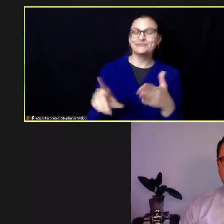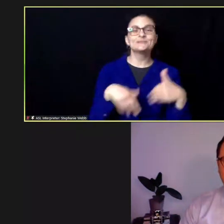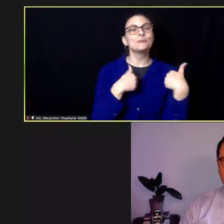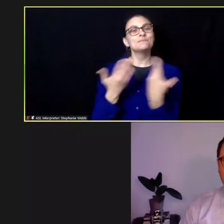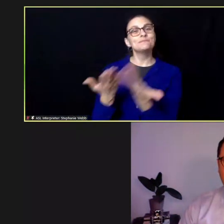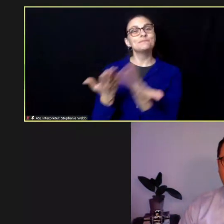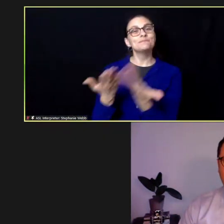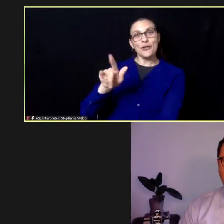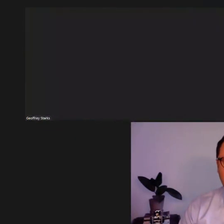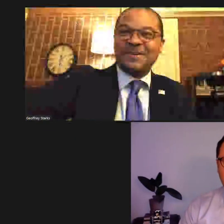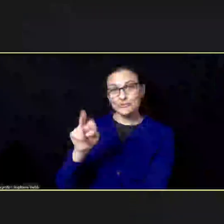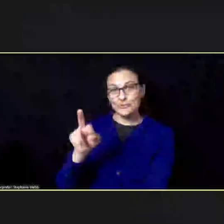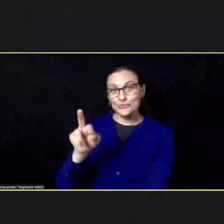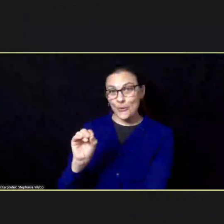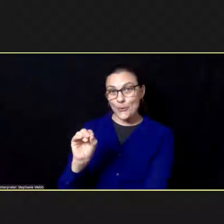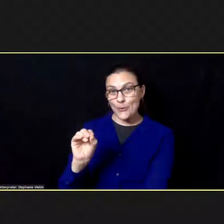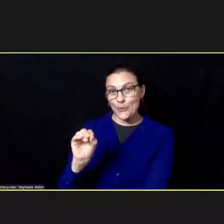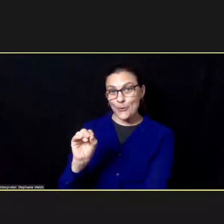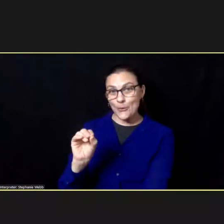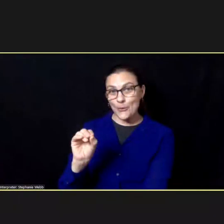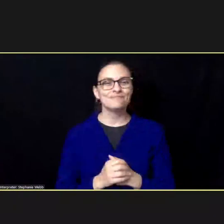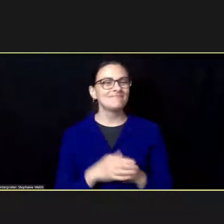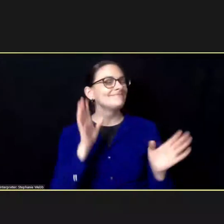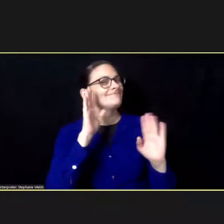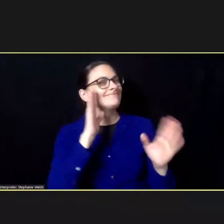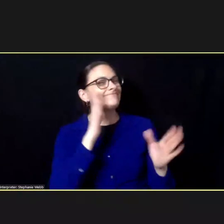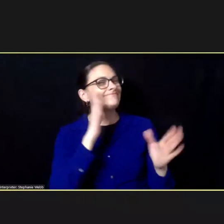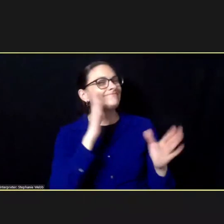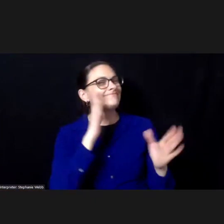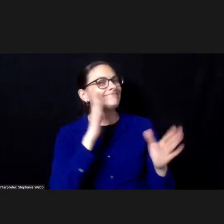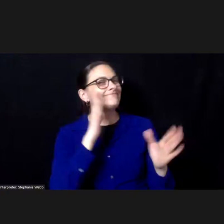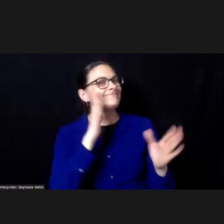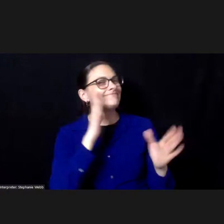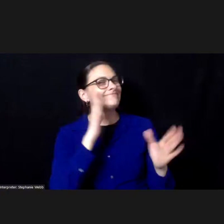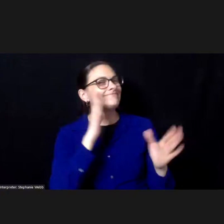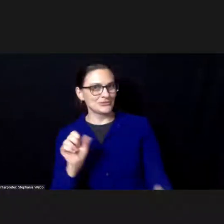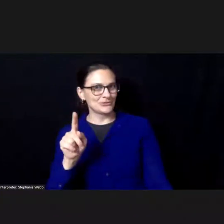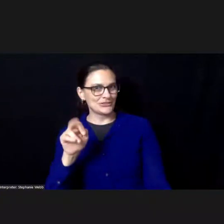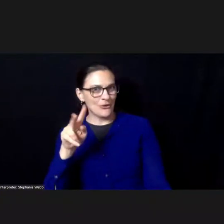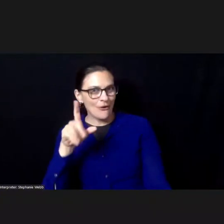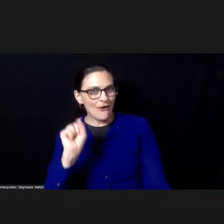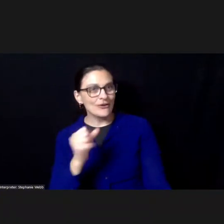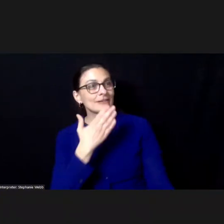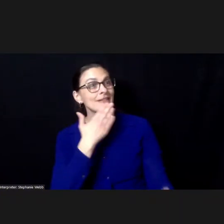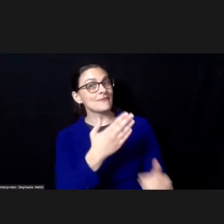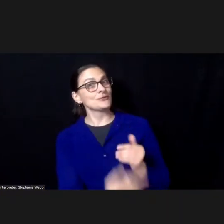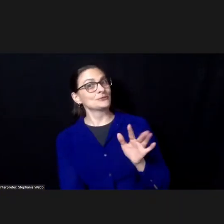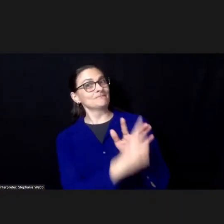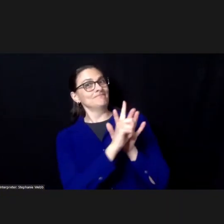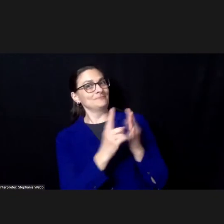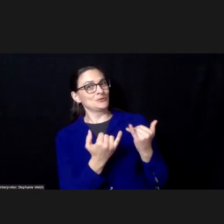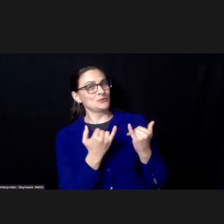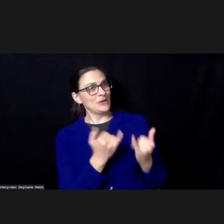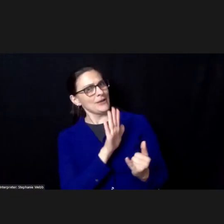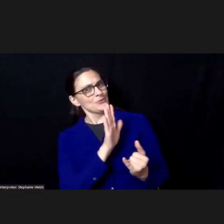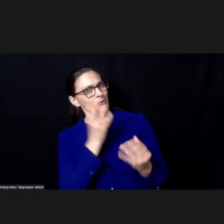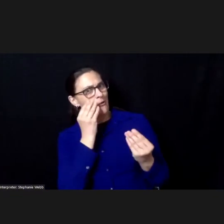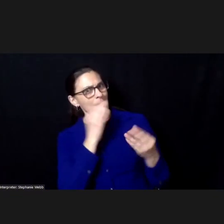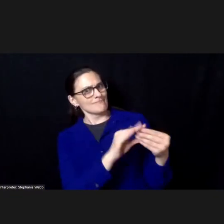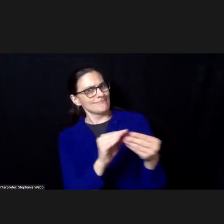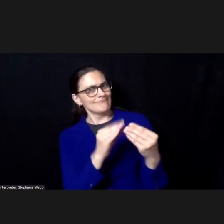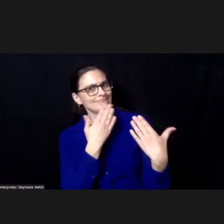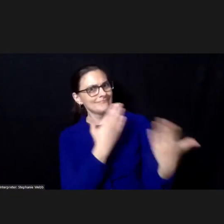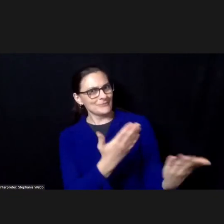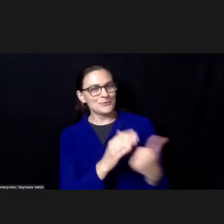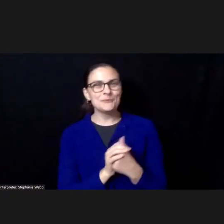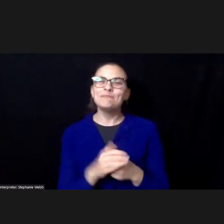Thank you, Commissioner Starks, and thank you for being here with us today and sharing your insight. Good afternoon. My name is Alejandro Rourke, and I am chief